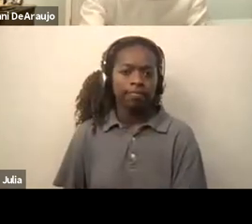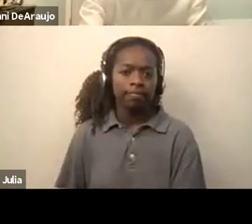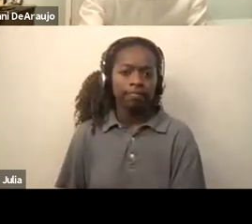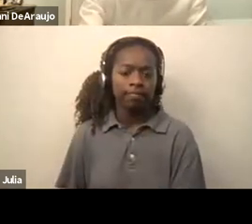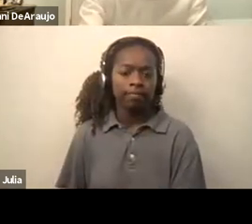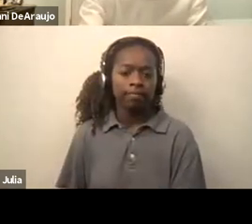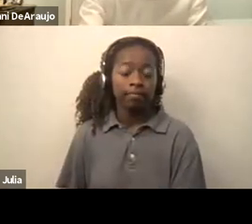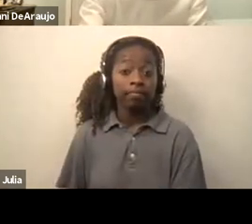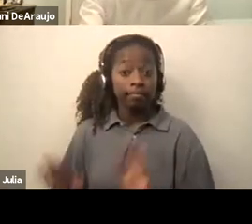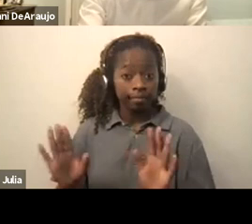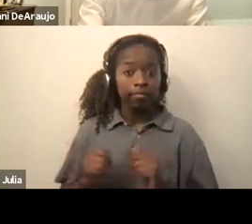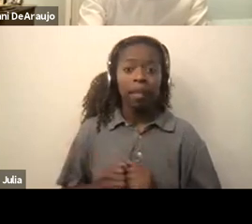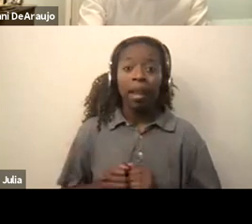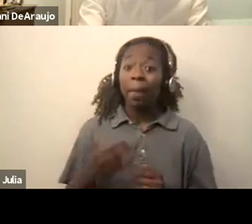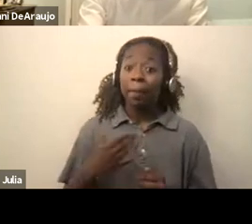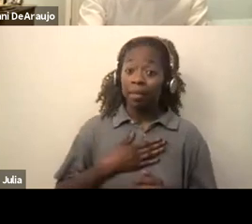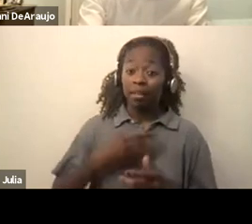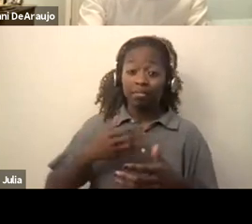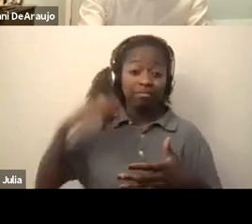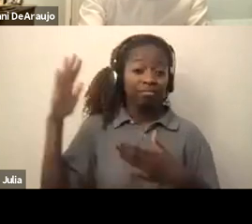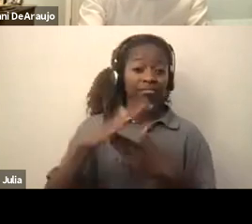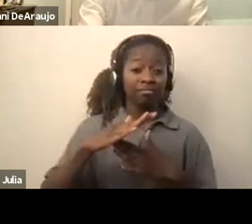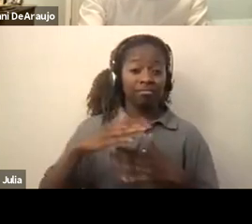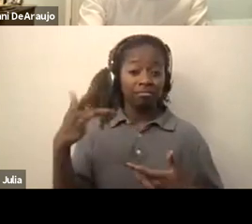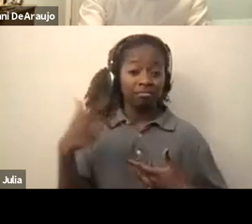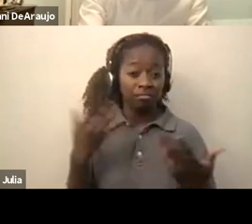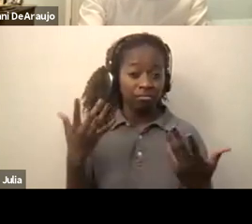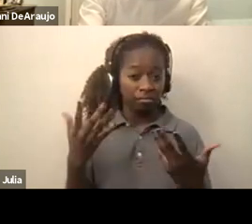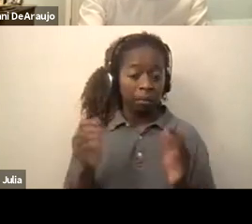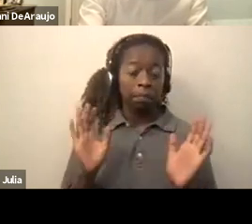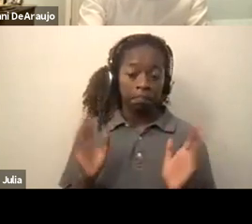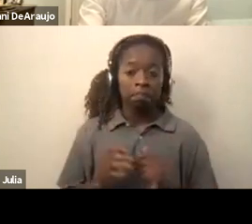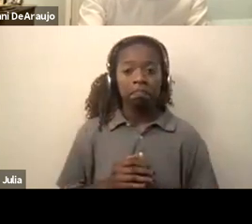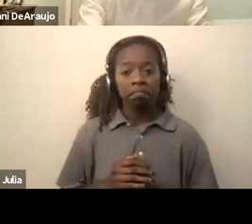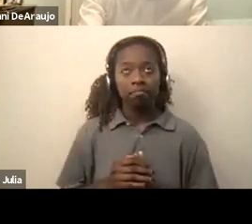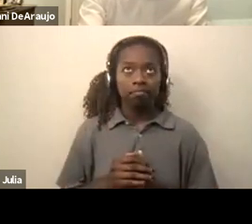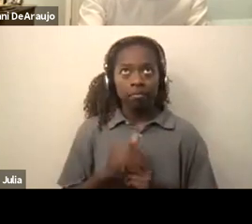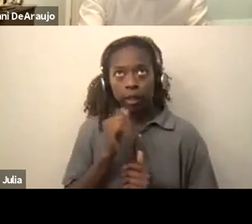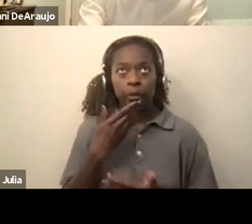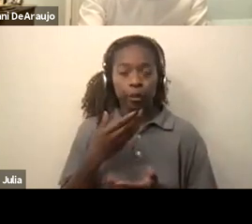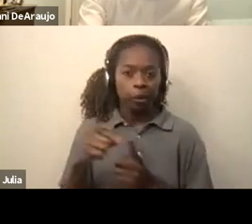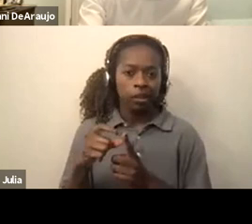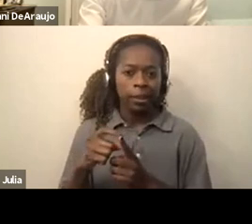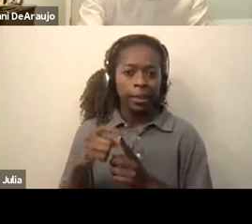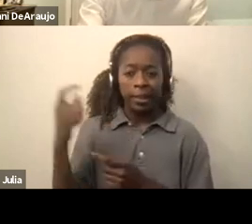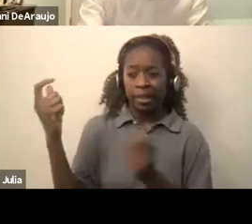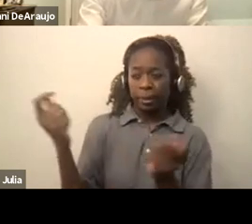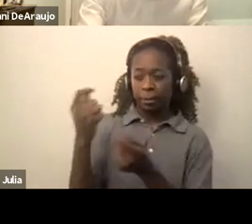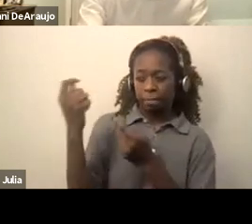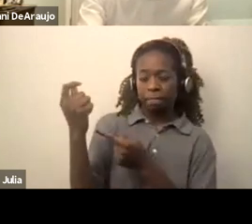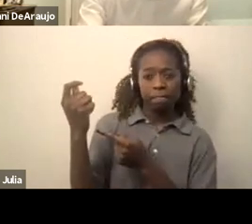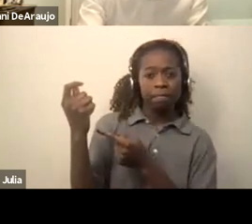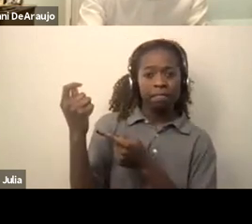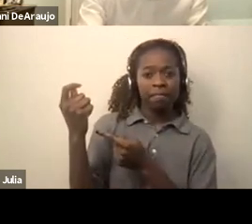but my bigger concern is for lack of a better term the celebration of low